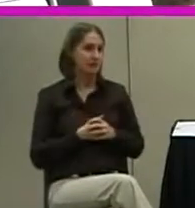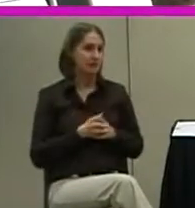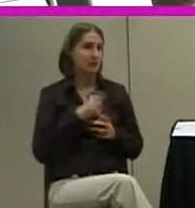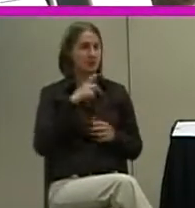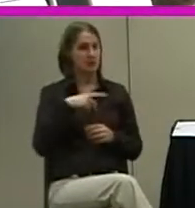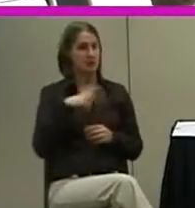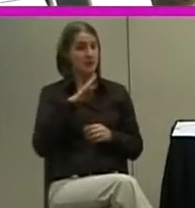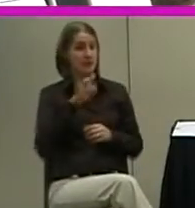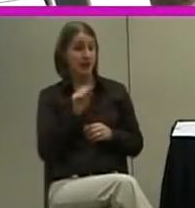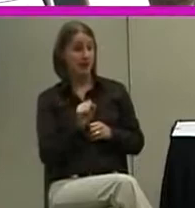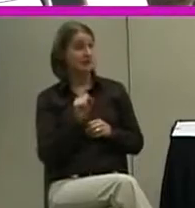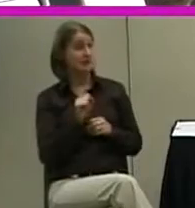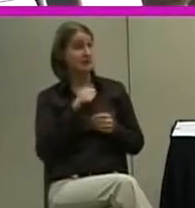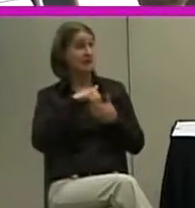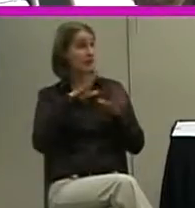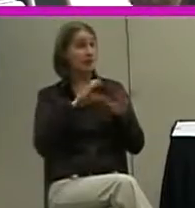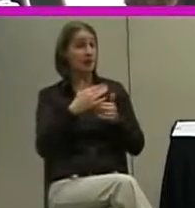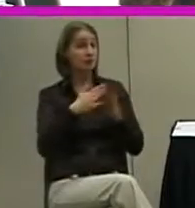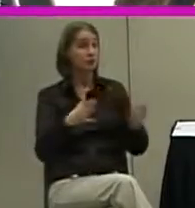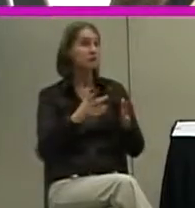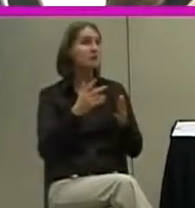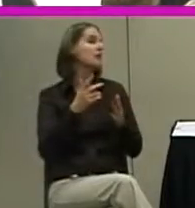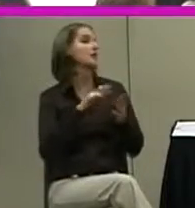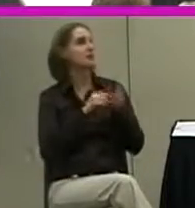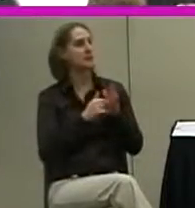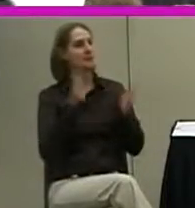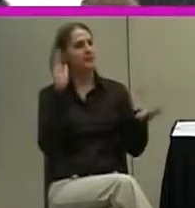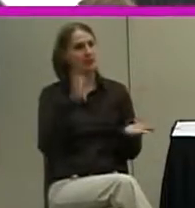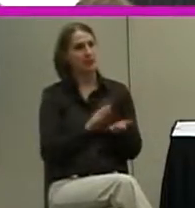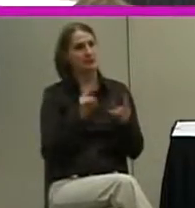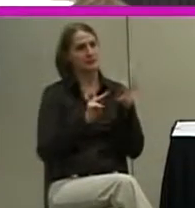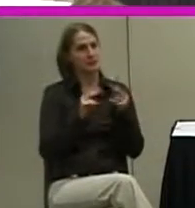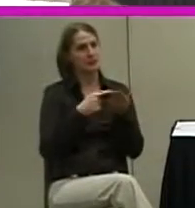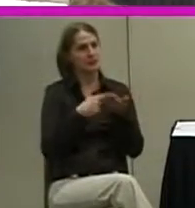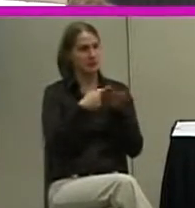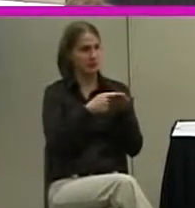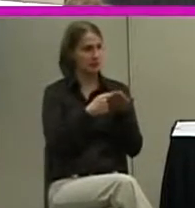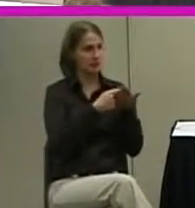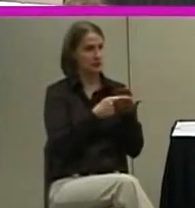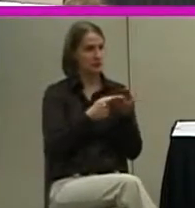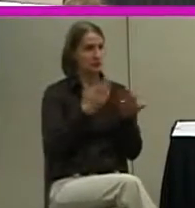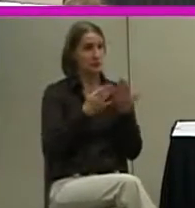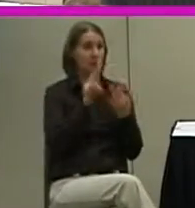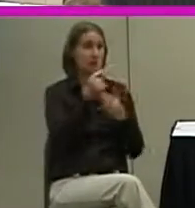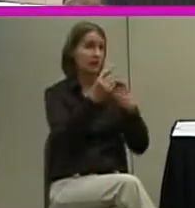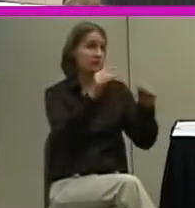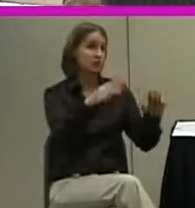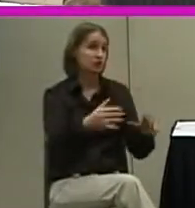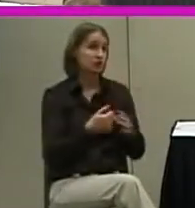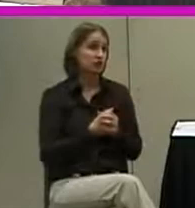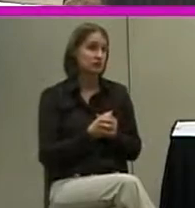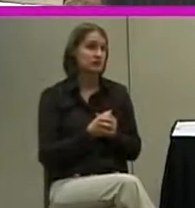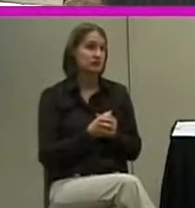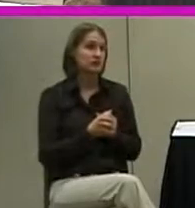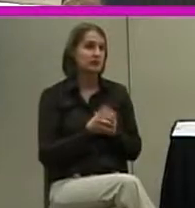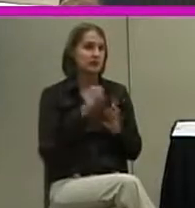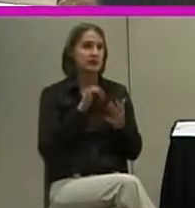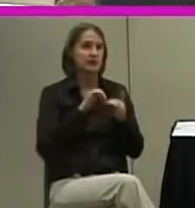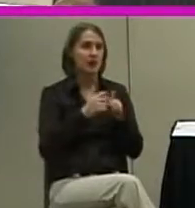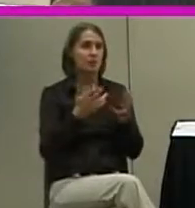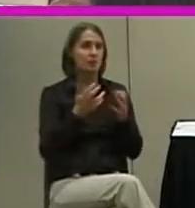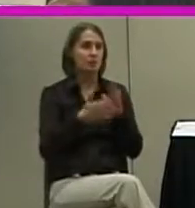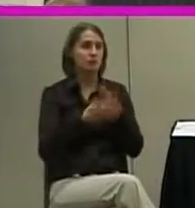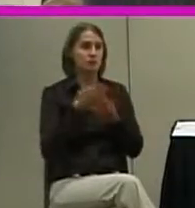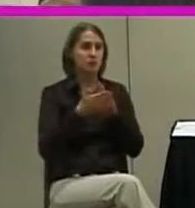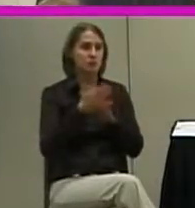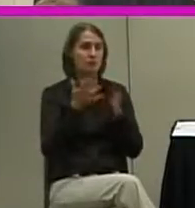to the classroom just means there were fewer people having the discussion. It's probably just the teacher. So that's the way we want to run this. We